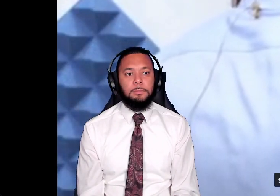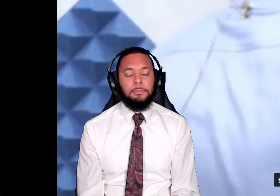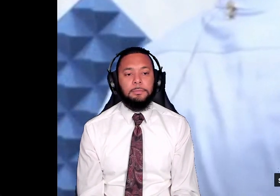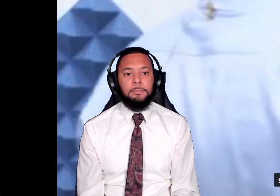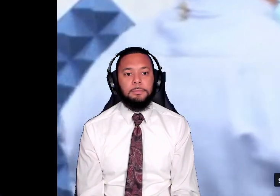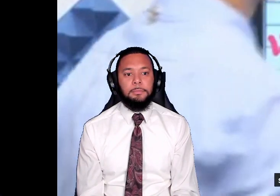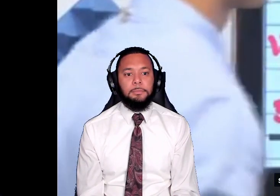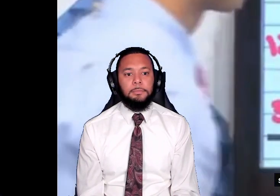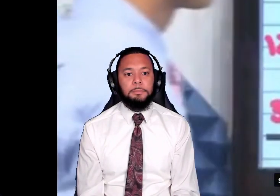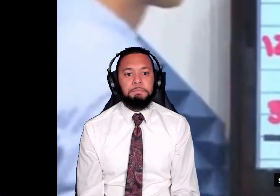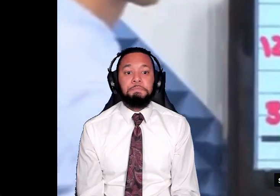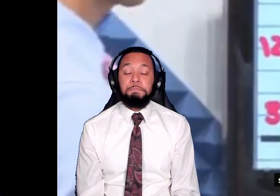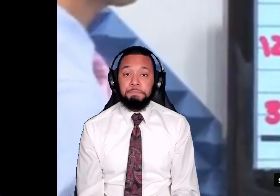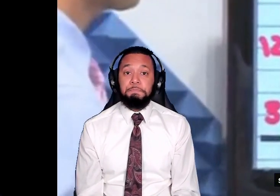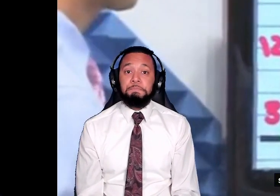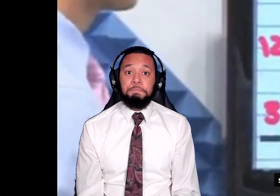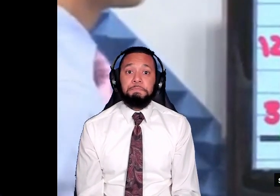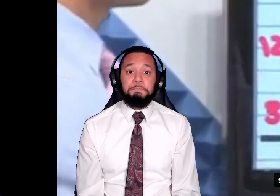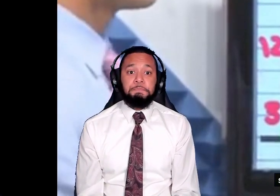Okay.